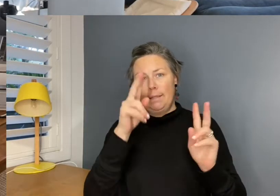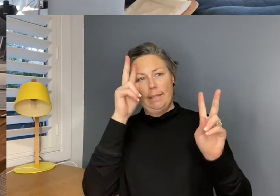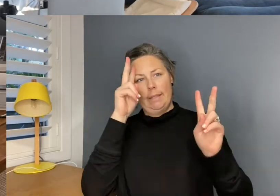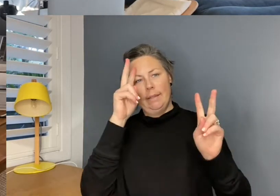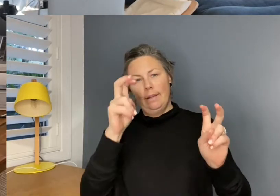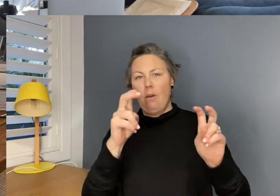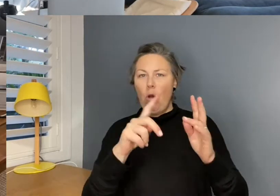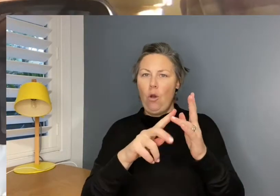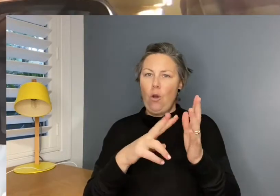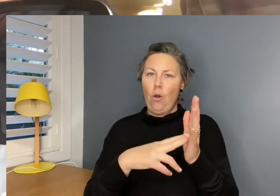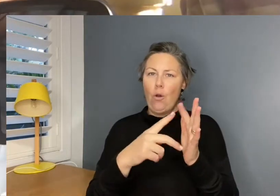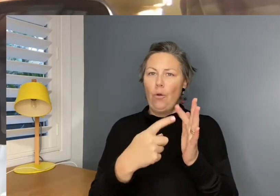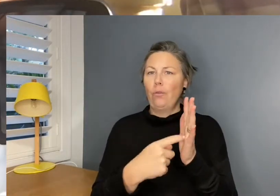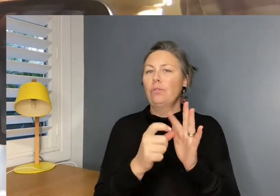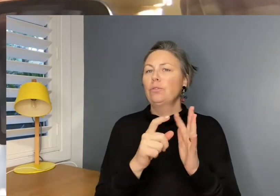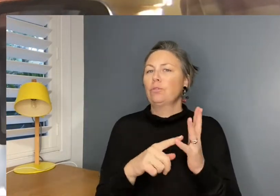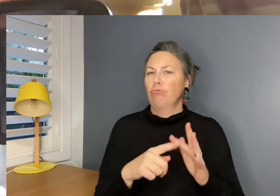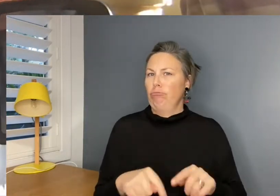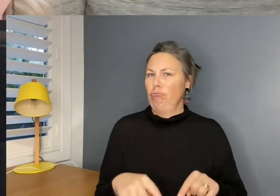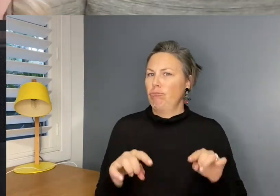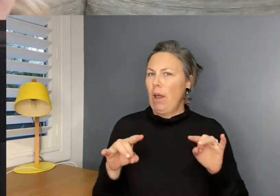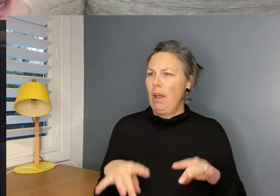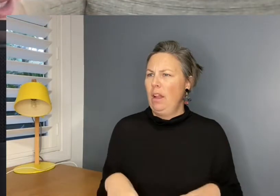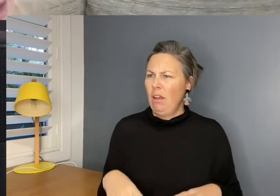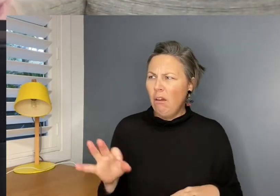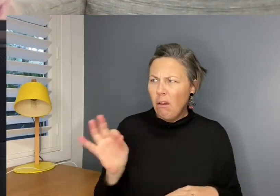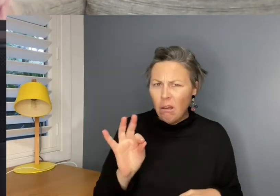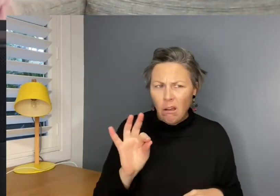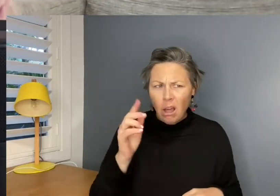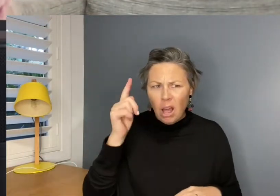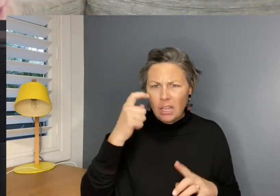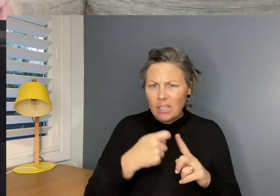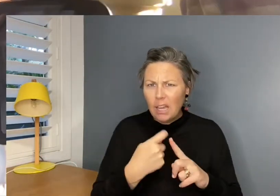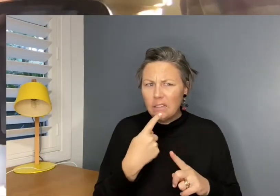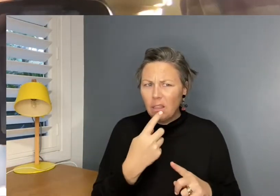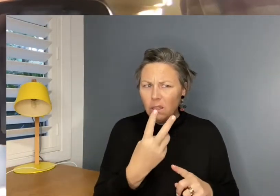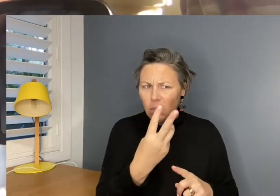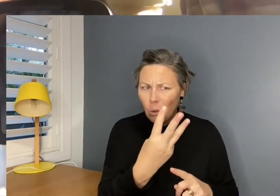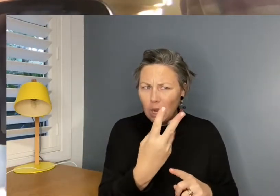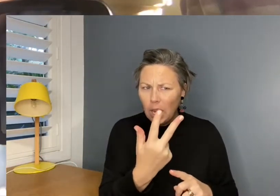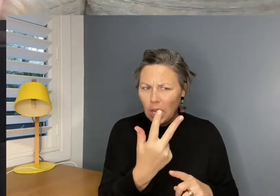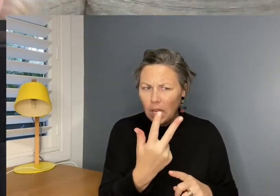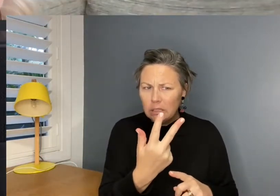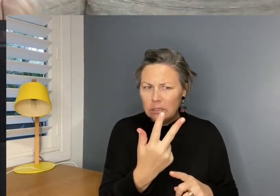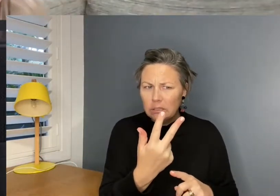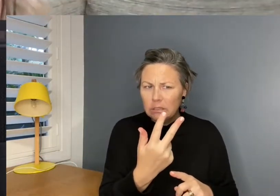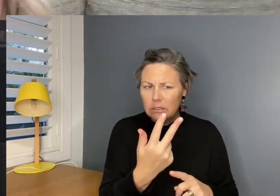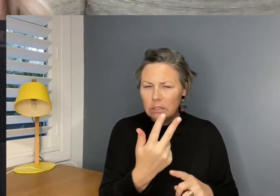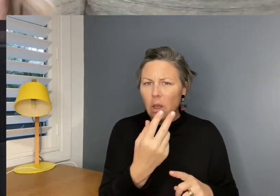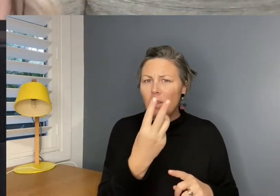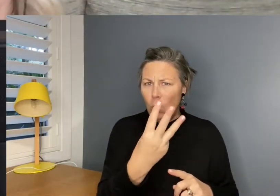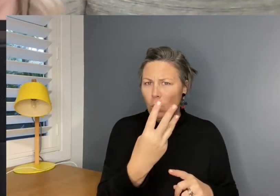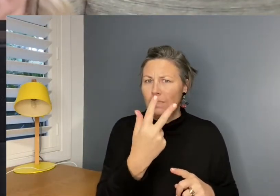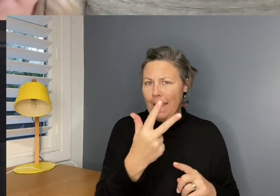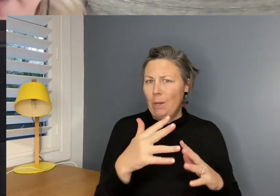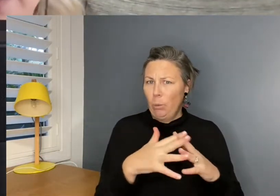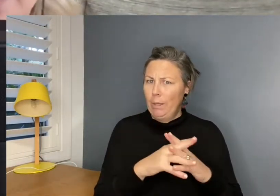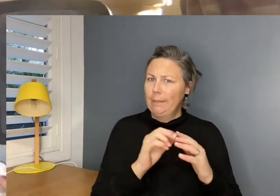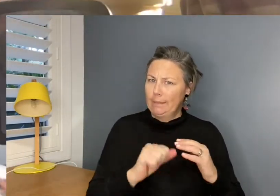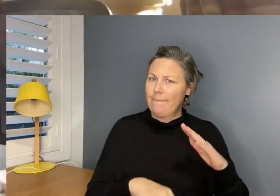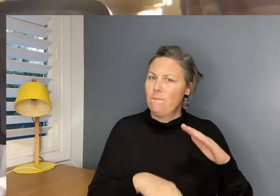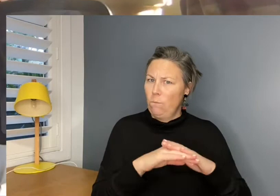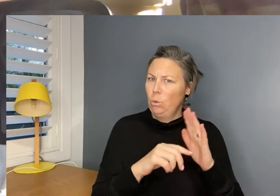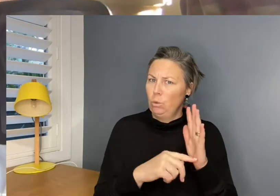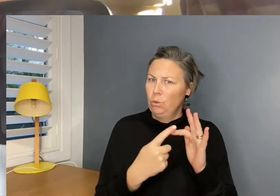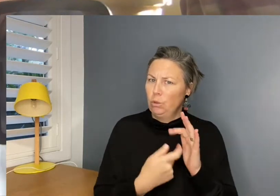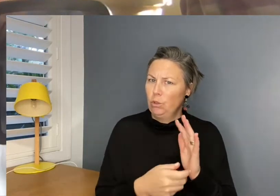as overdue. Yeah. Here in Australia. I think 38 weeks is Is it 38 to 40? Yeah, full term, I think. Yeah.